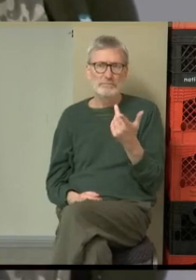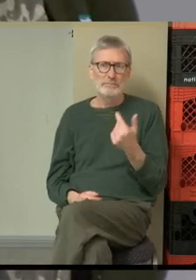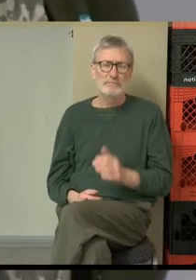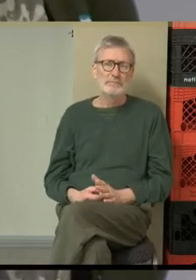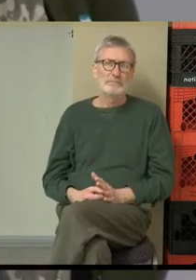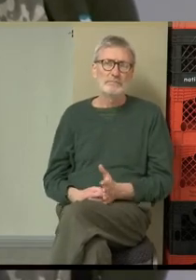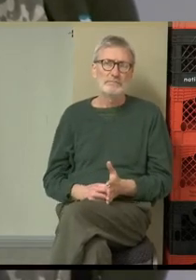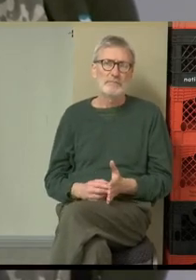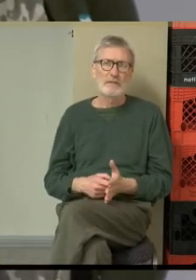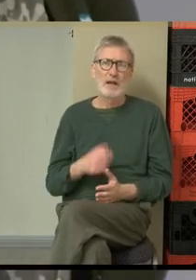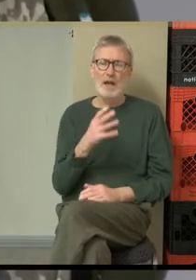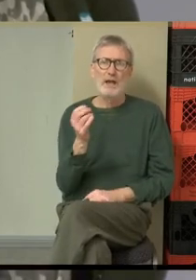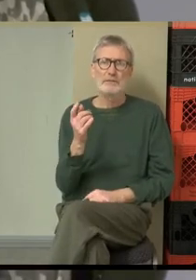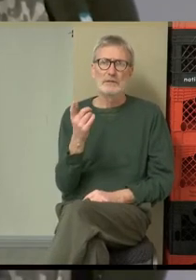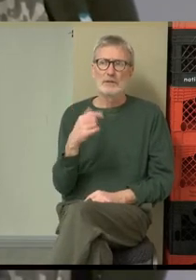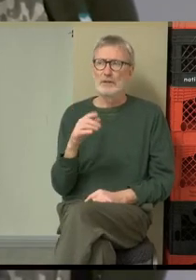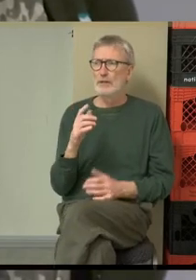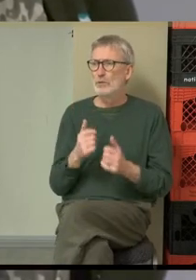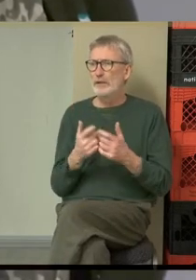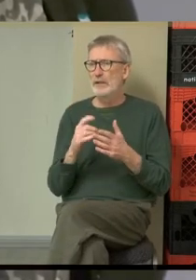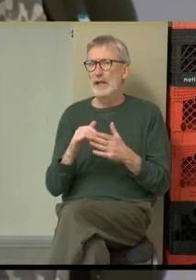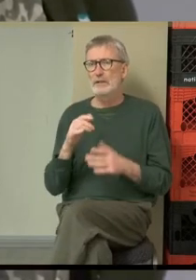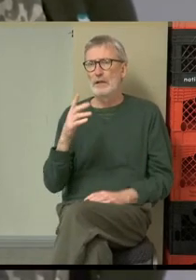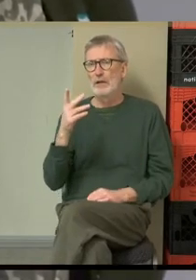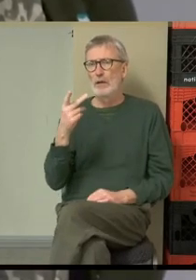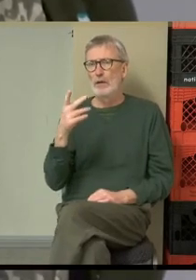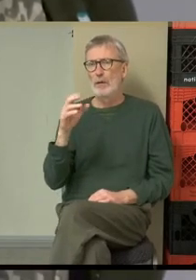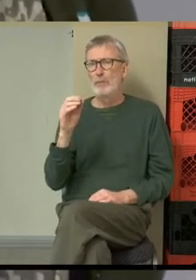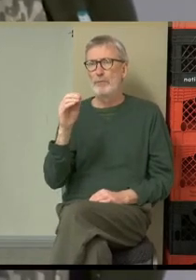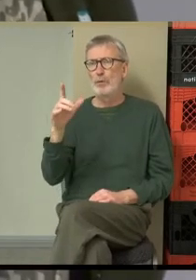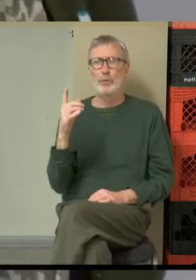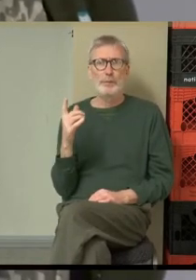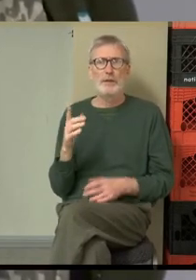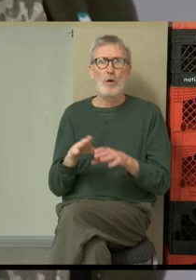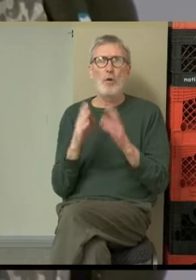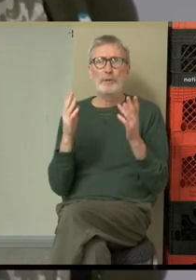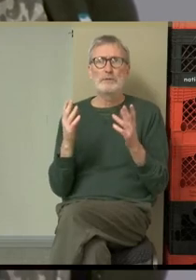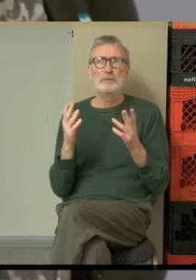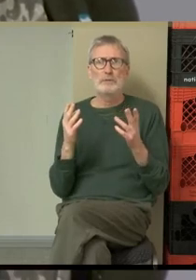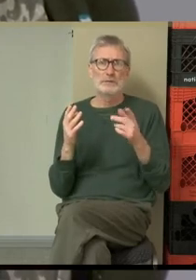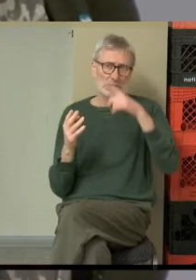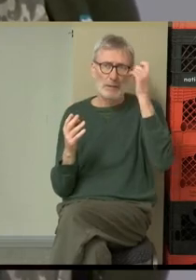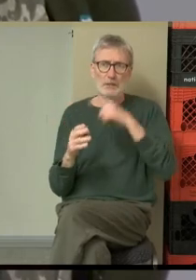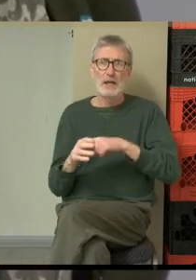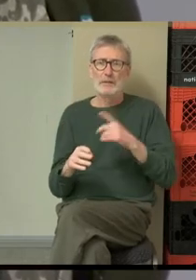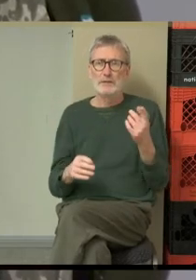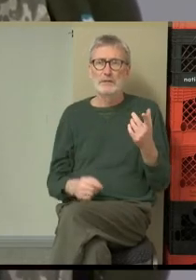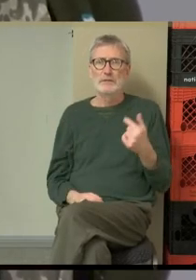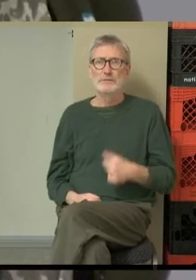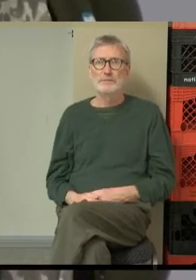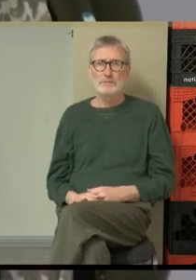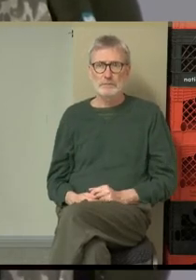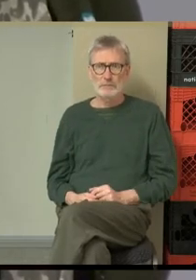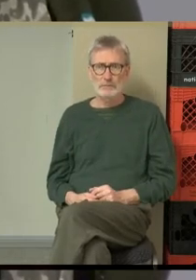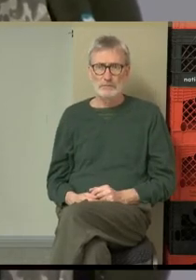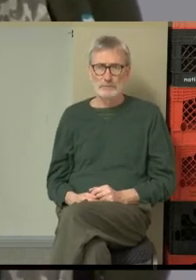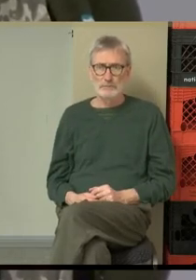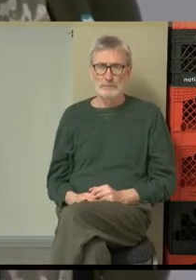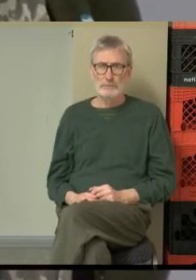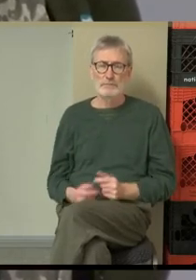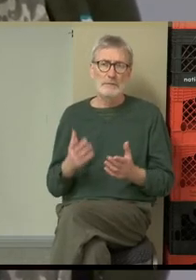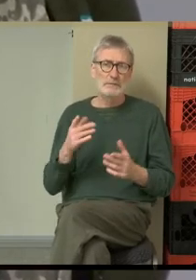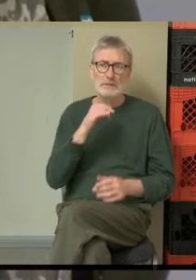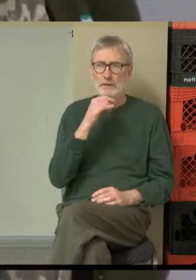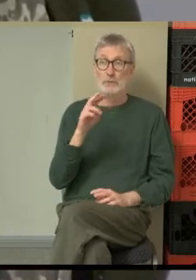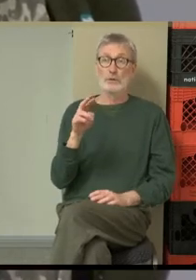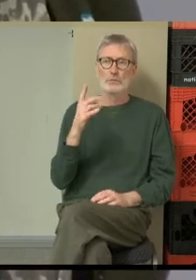center. Additionally, with the pool being open in the summer, those staff members are there as well. You know, maybe not watching 100%,